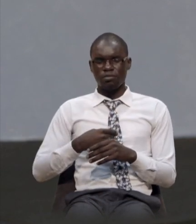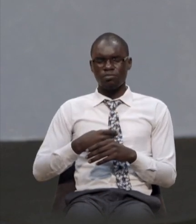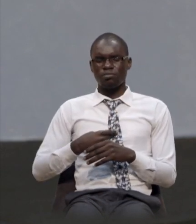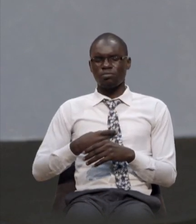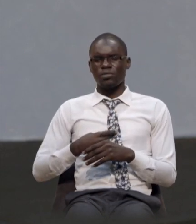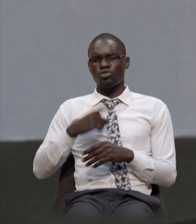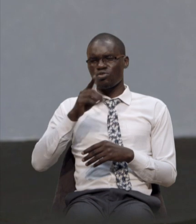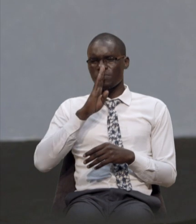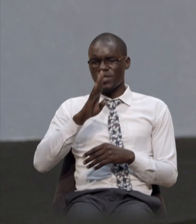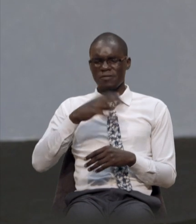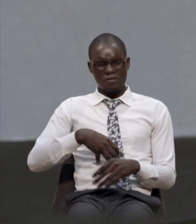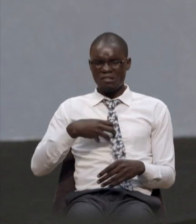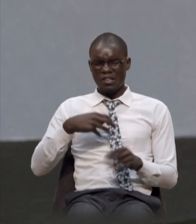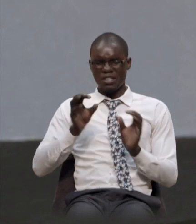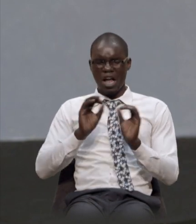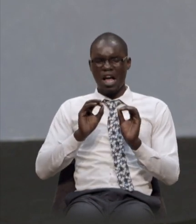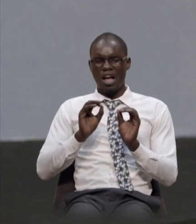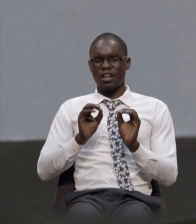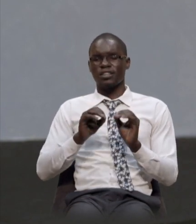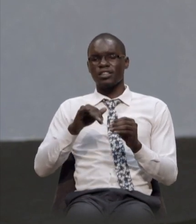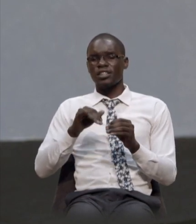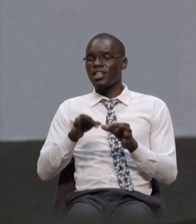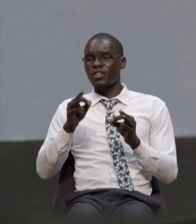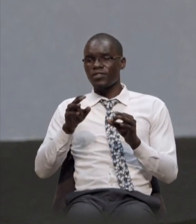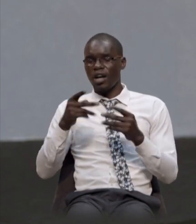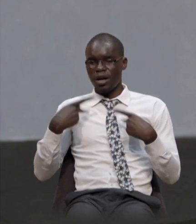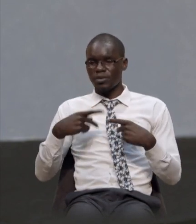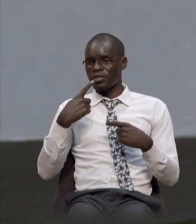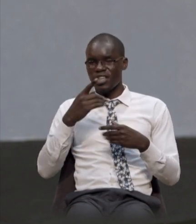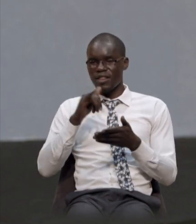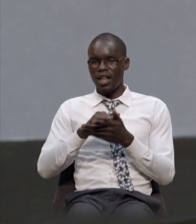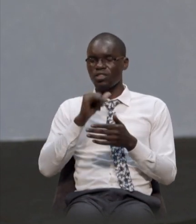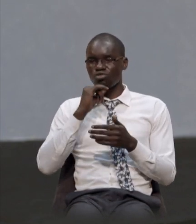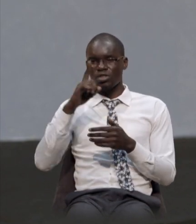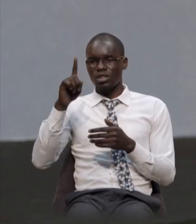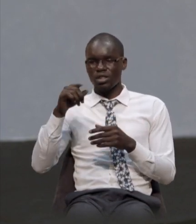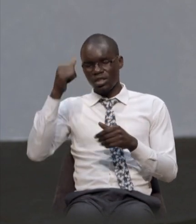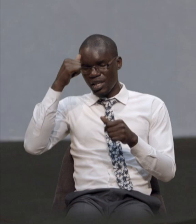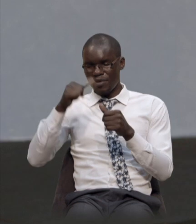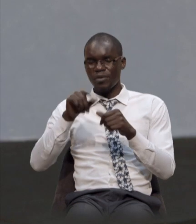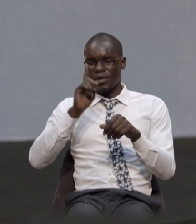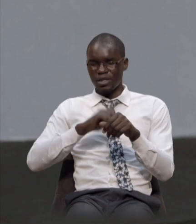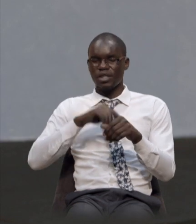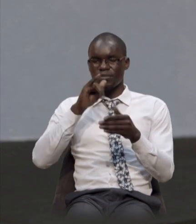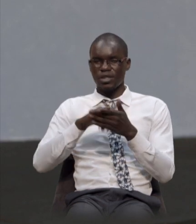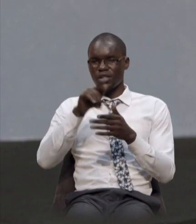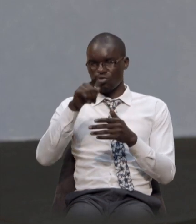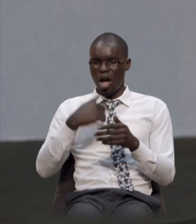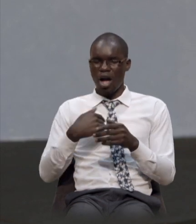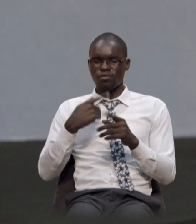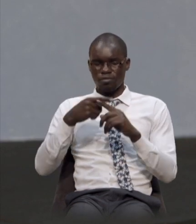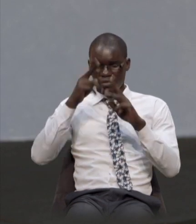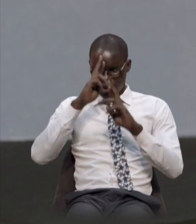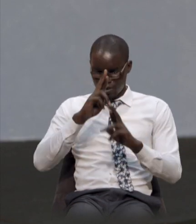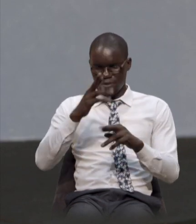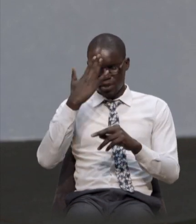in school, your teacher in church tells you that is not right. Remember, when he's correcting you, you need to respect